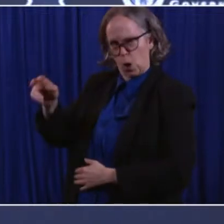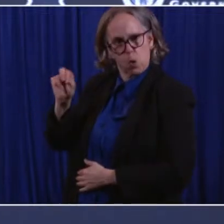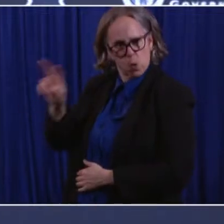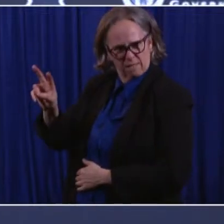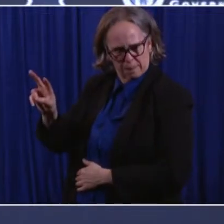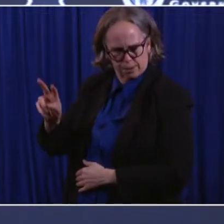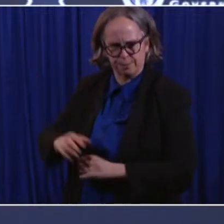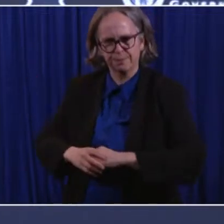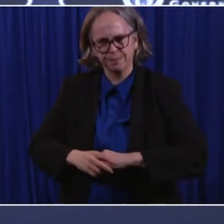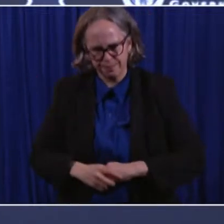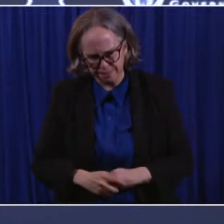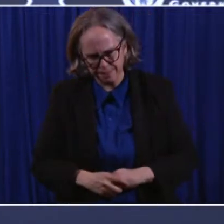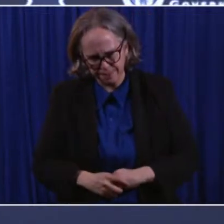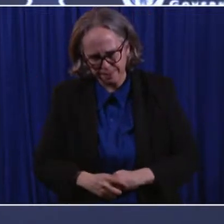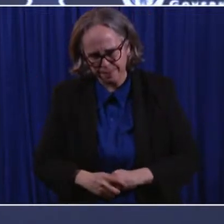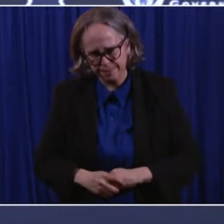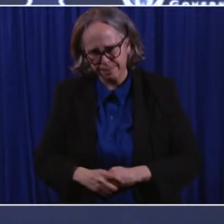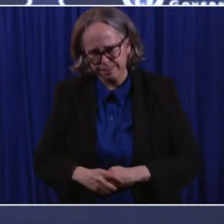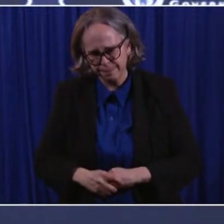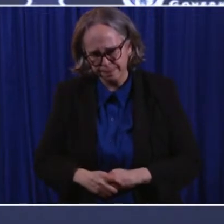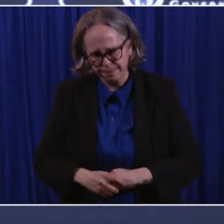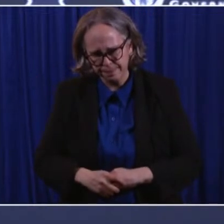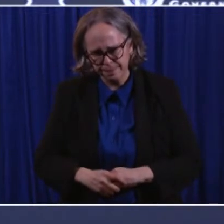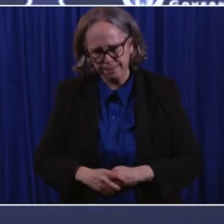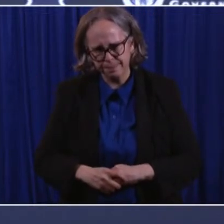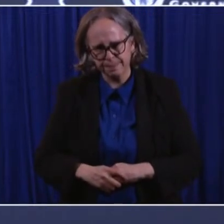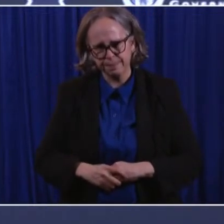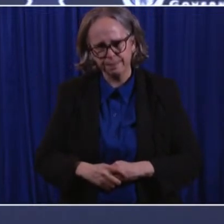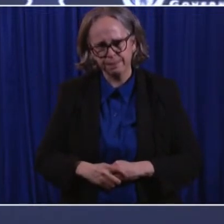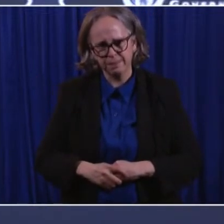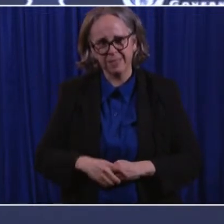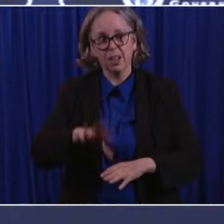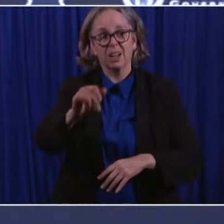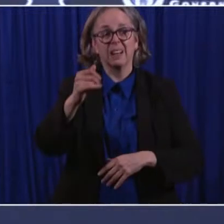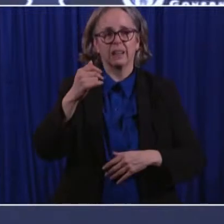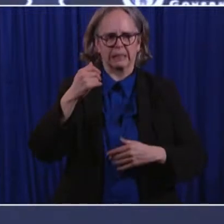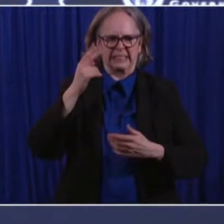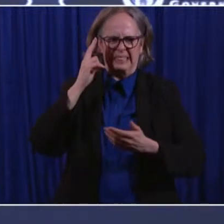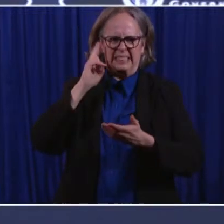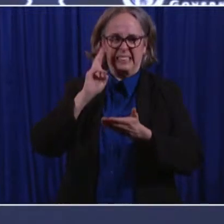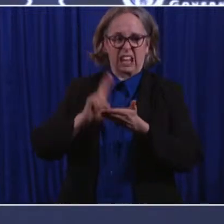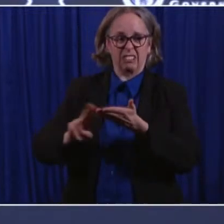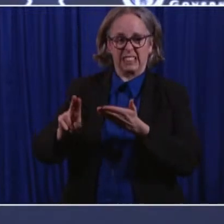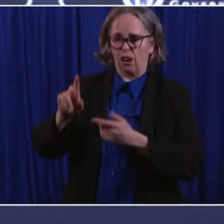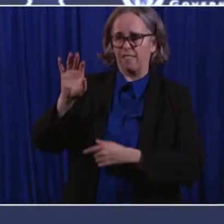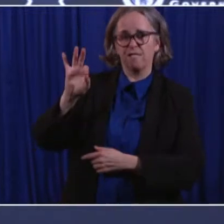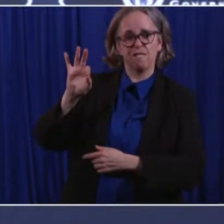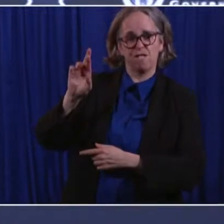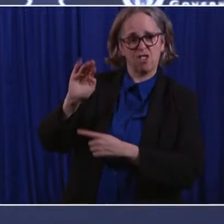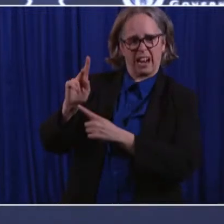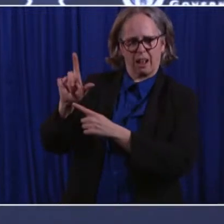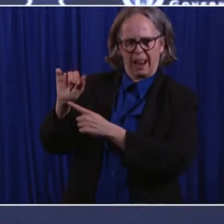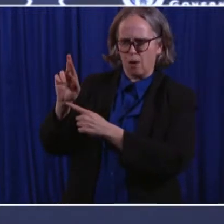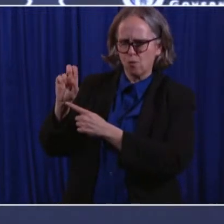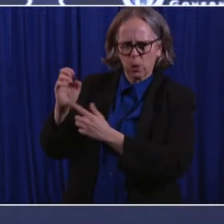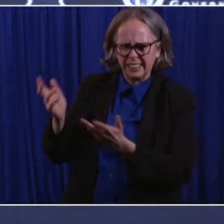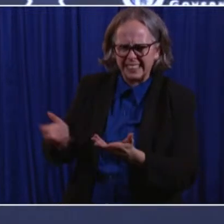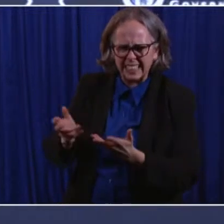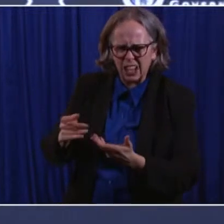2021. I see that the Secretary is on the screen. I think you're in your car.